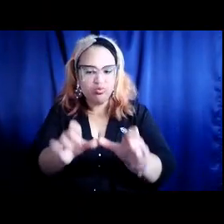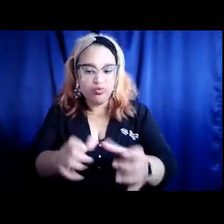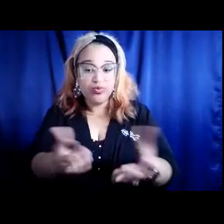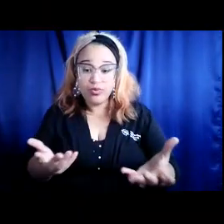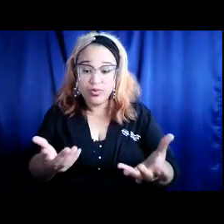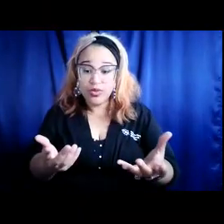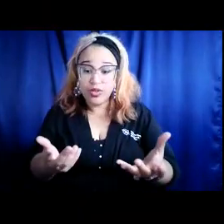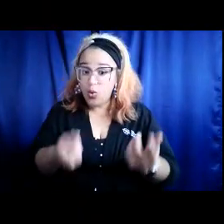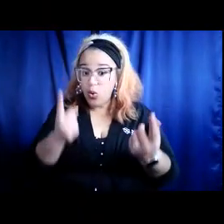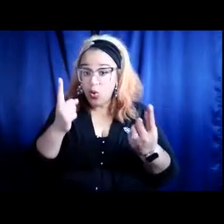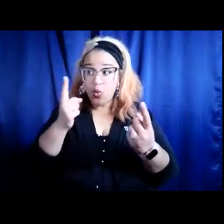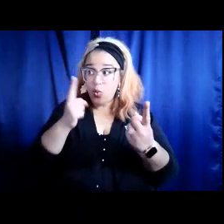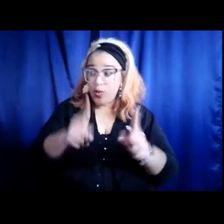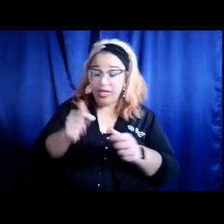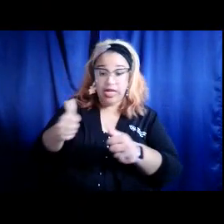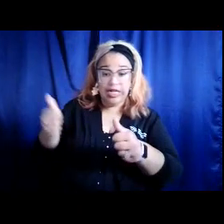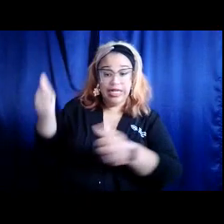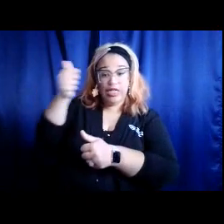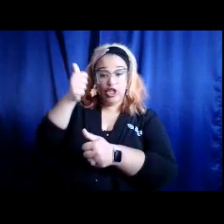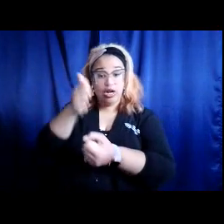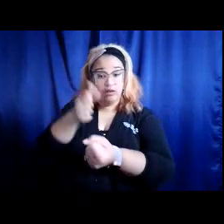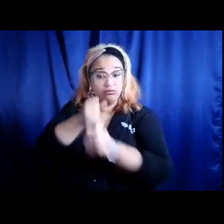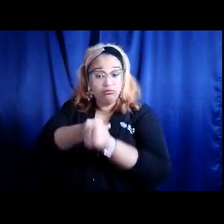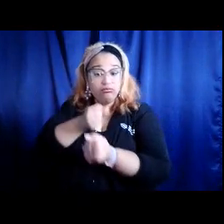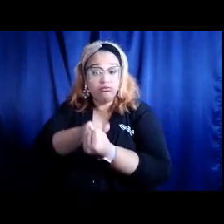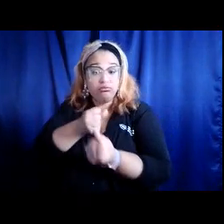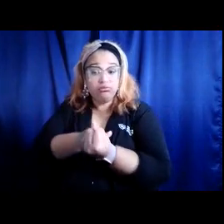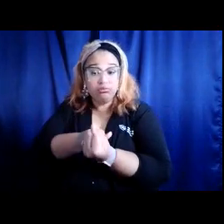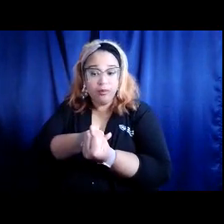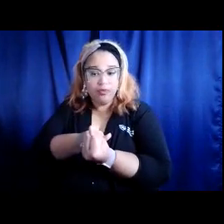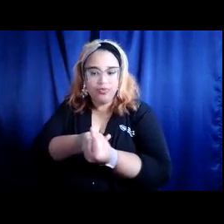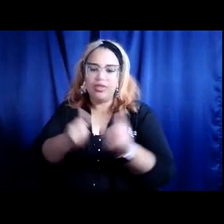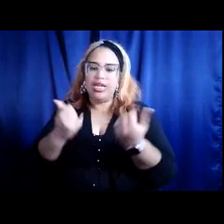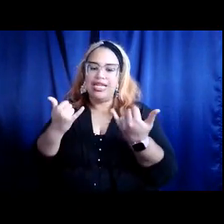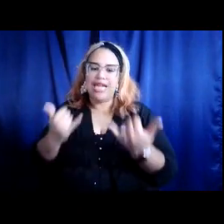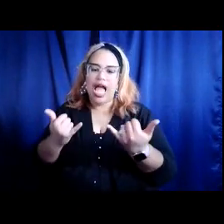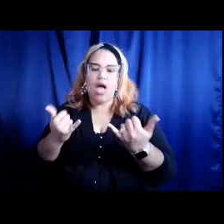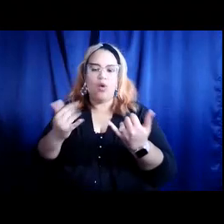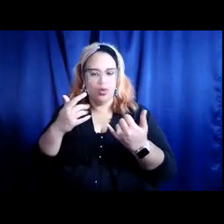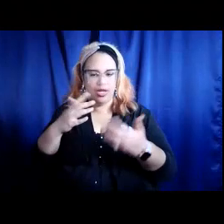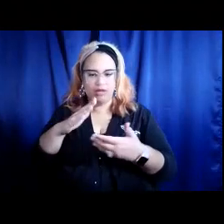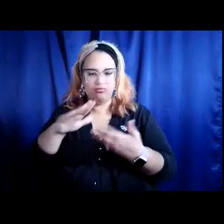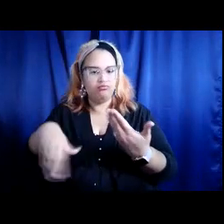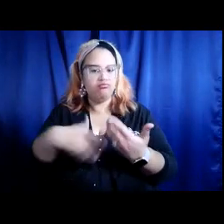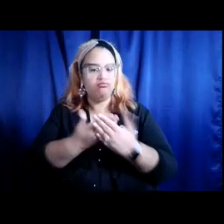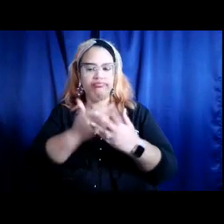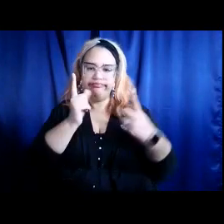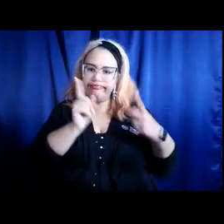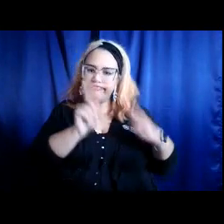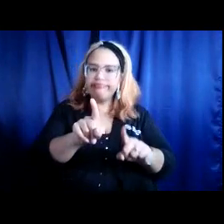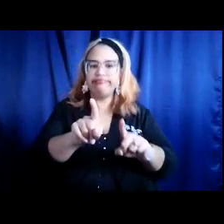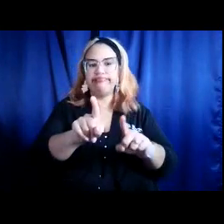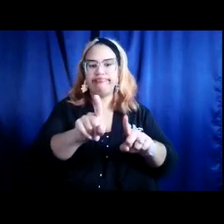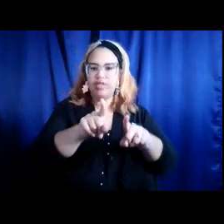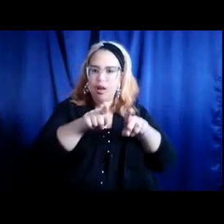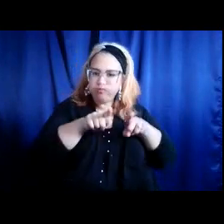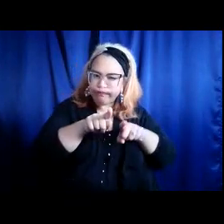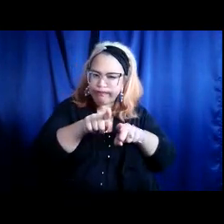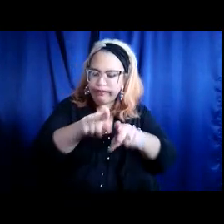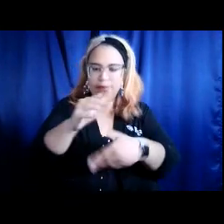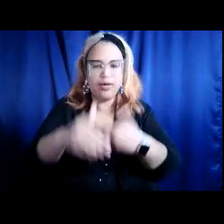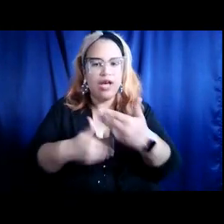for you. Which of the following is most effective? Is a most effective way for a